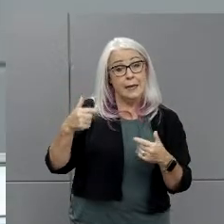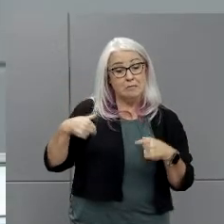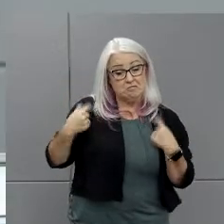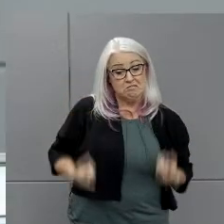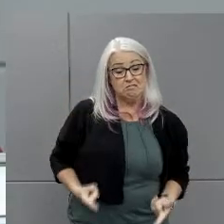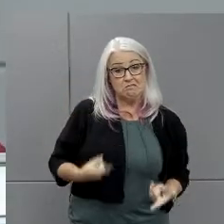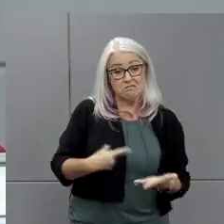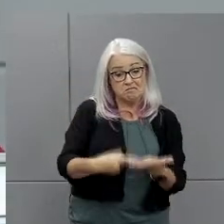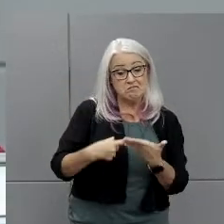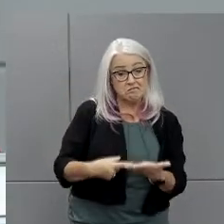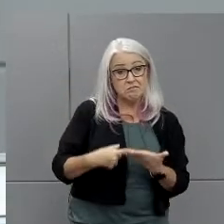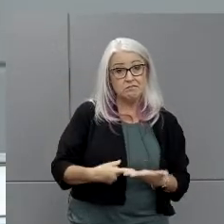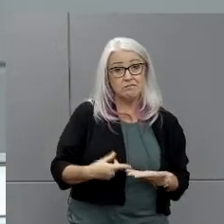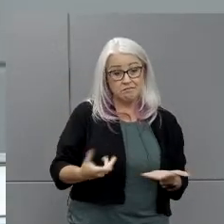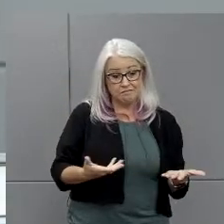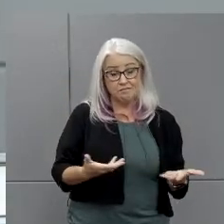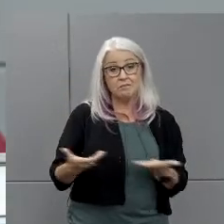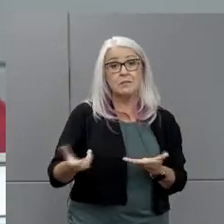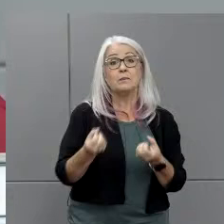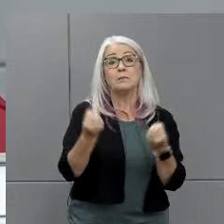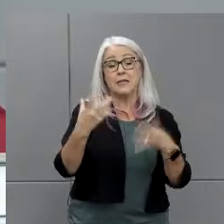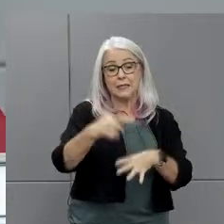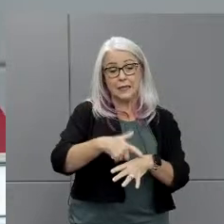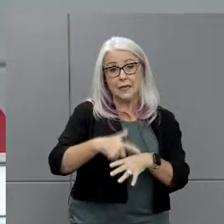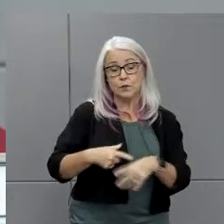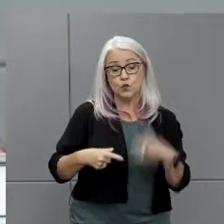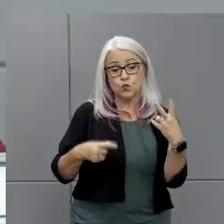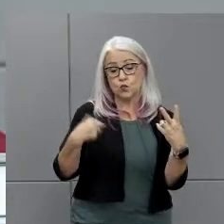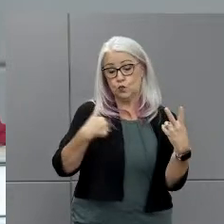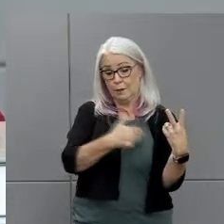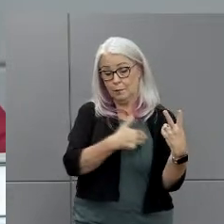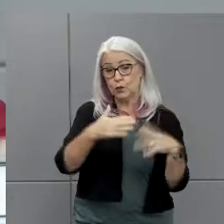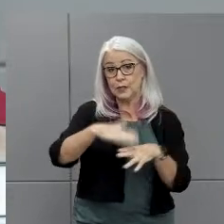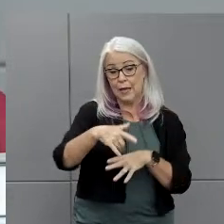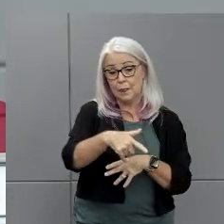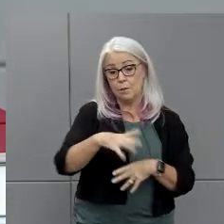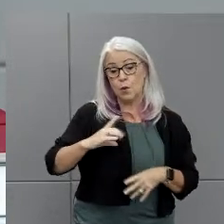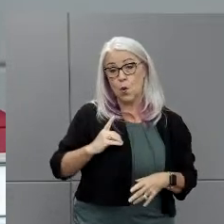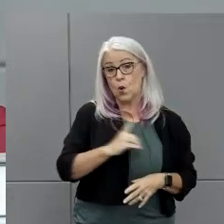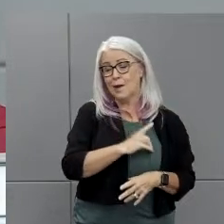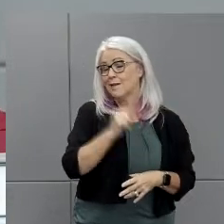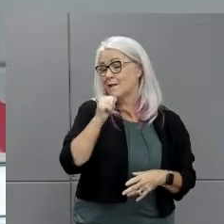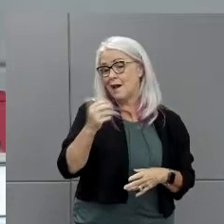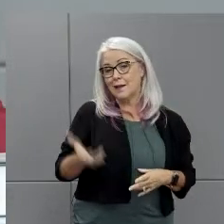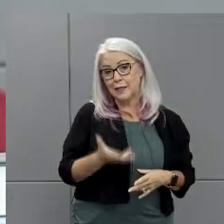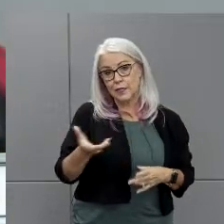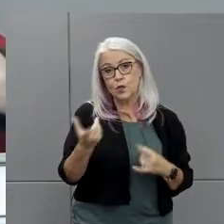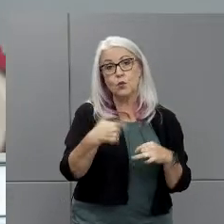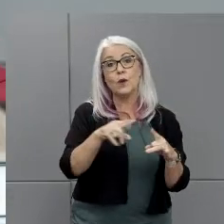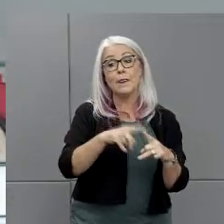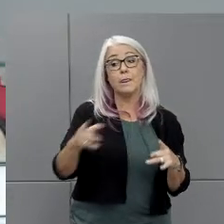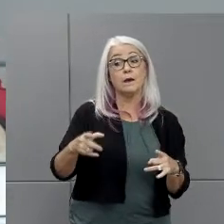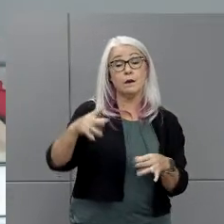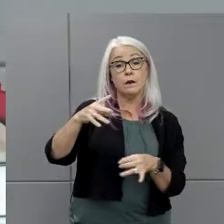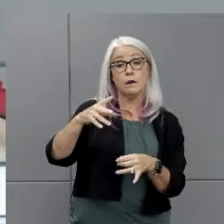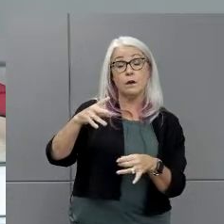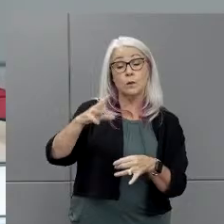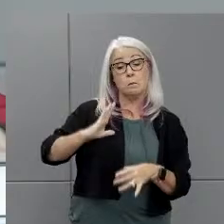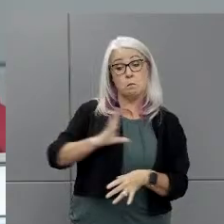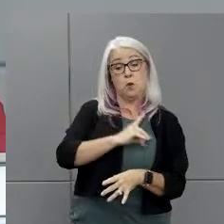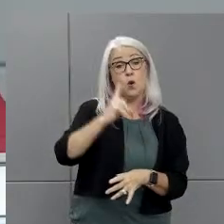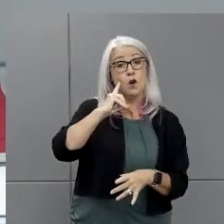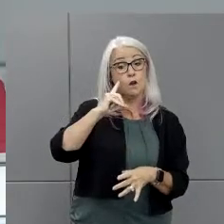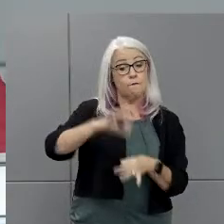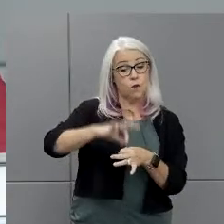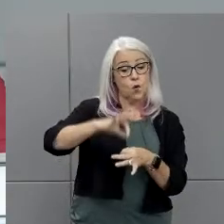times. There's 2 members on the board that weren't here when the board voted twice to make